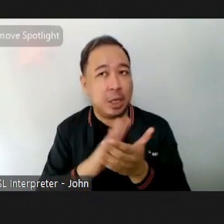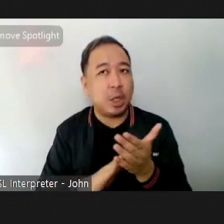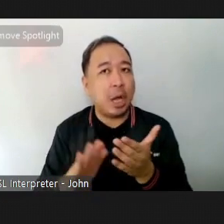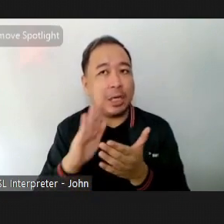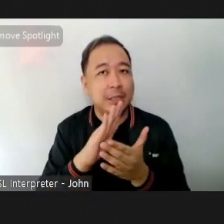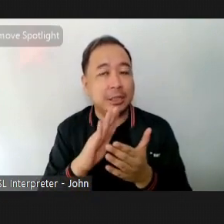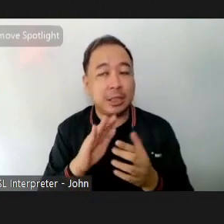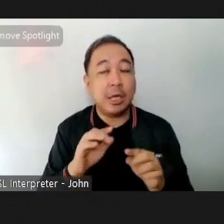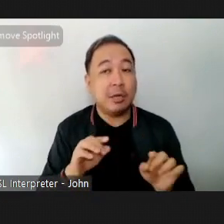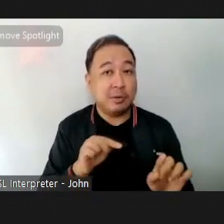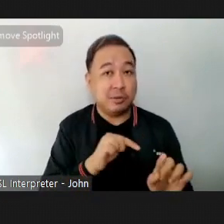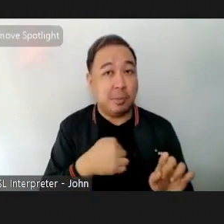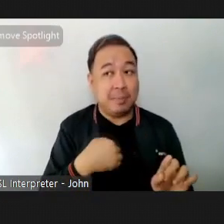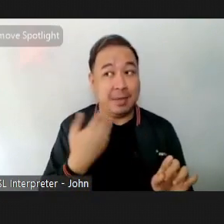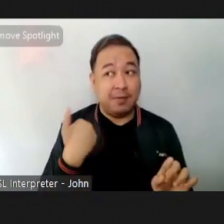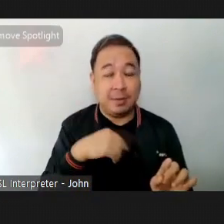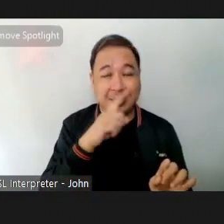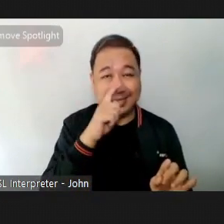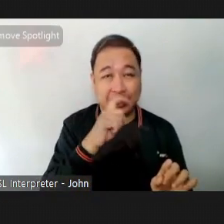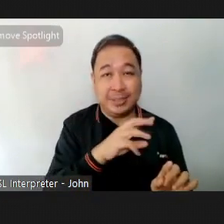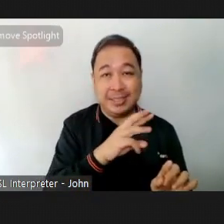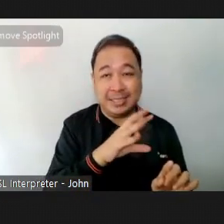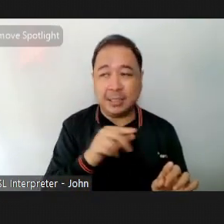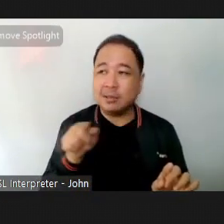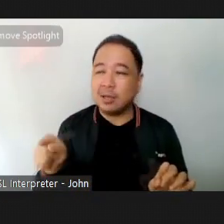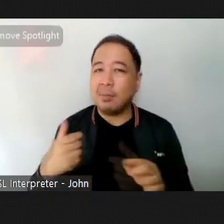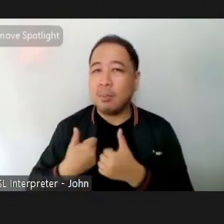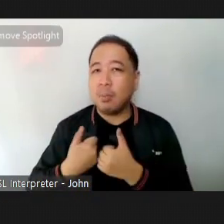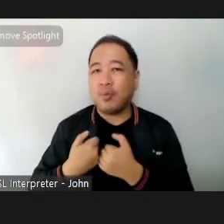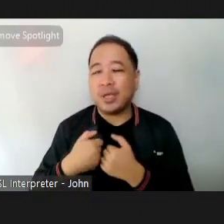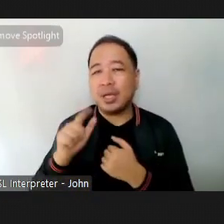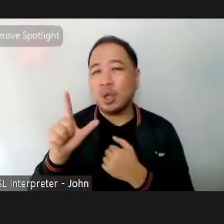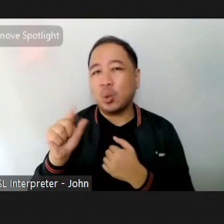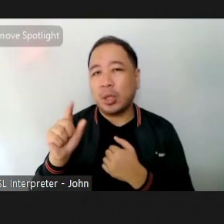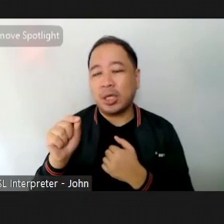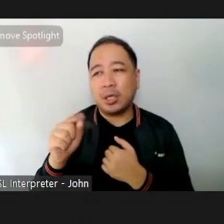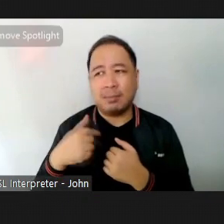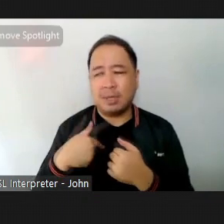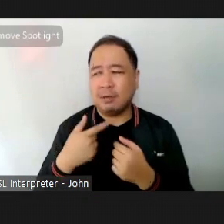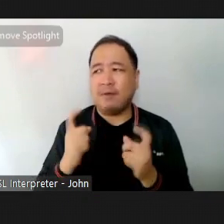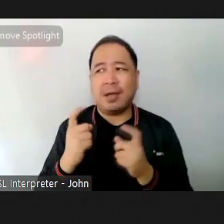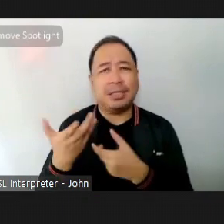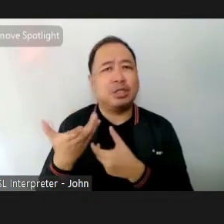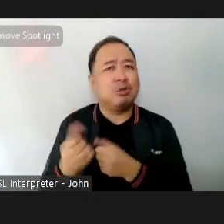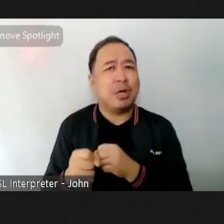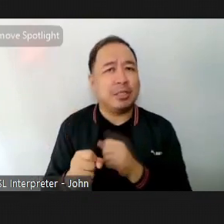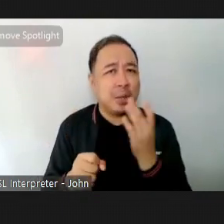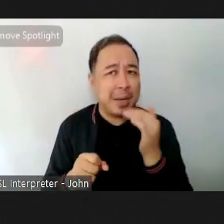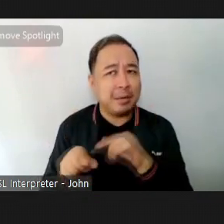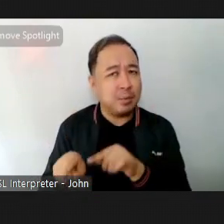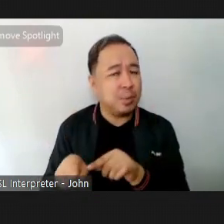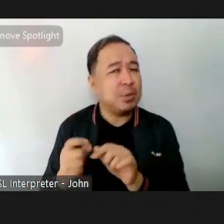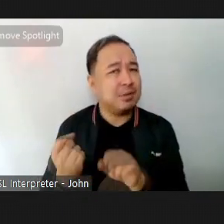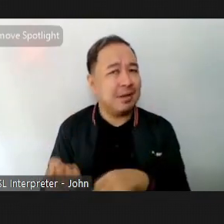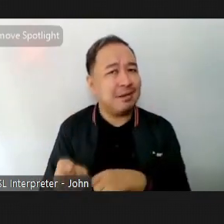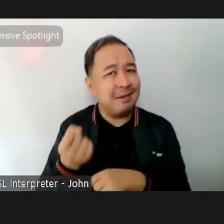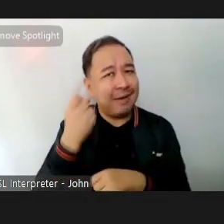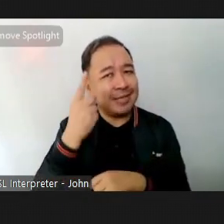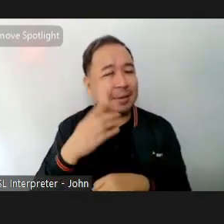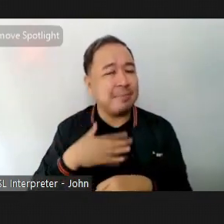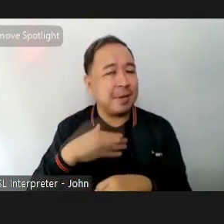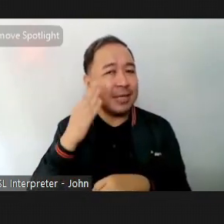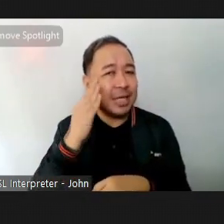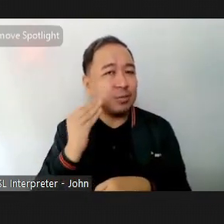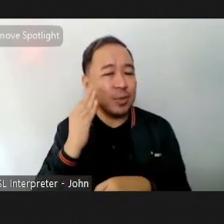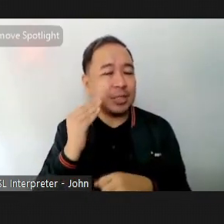16, he was 20 years old. I trusted him easily as he can understand what I was going through with